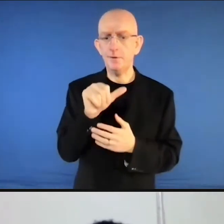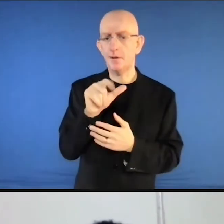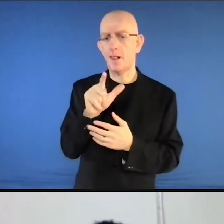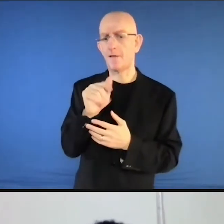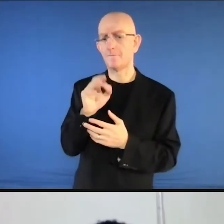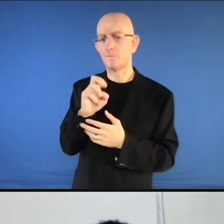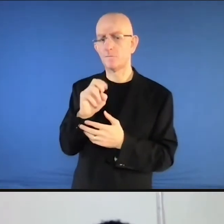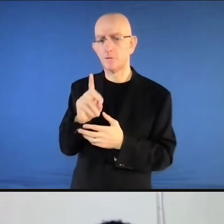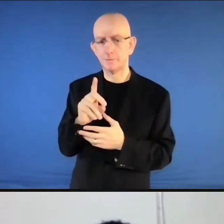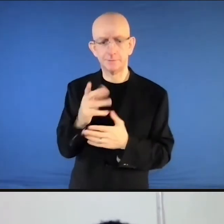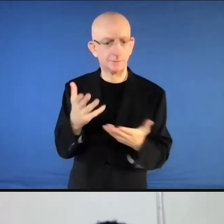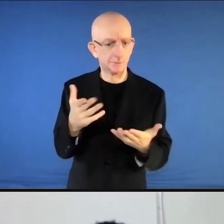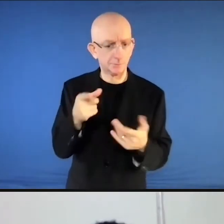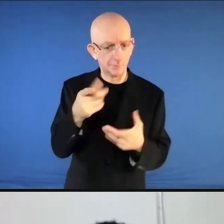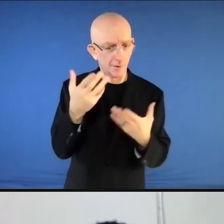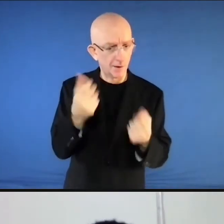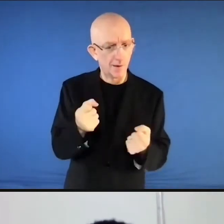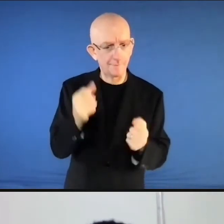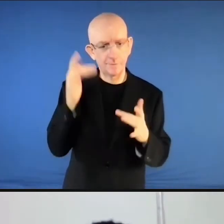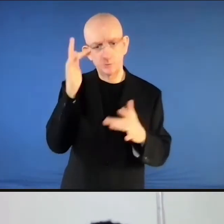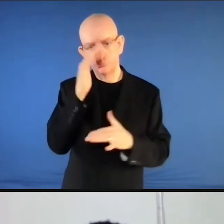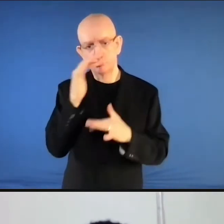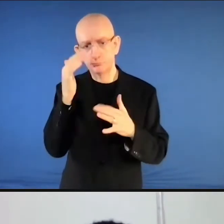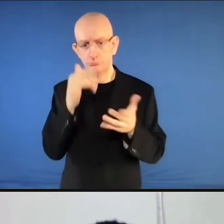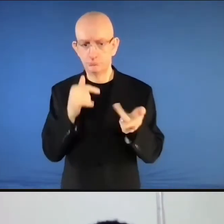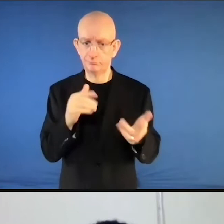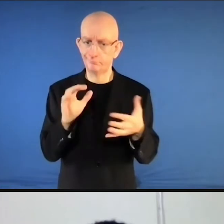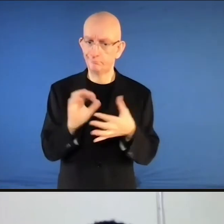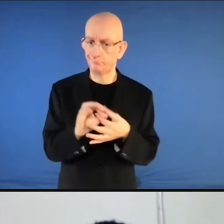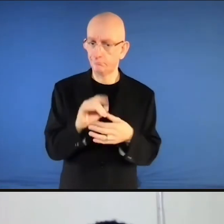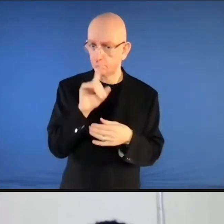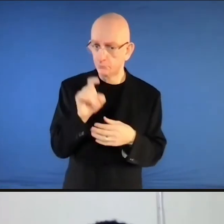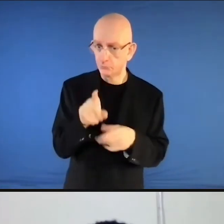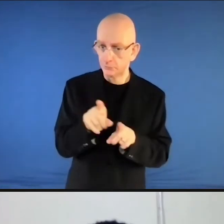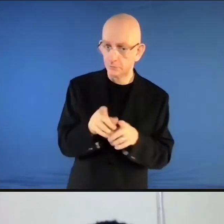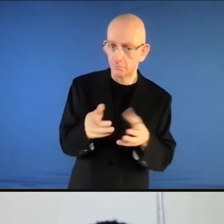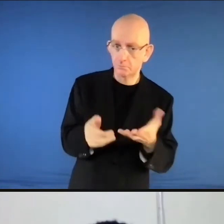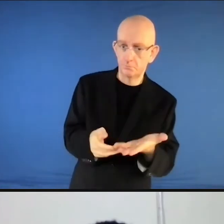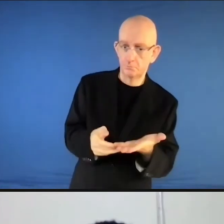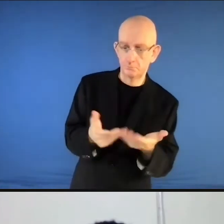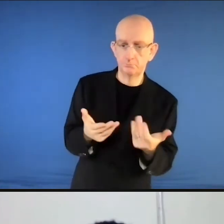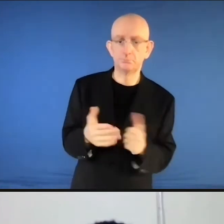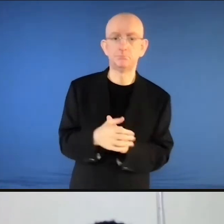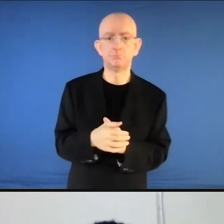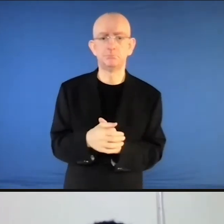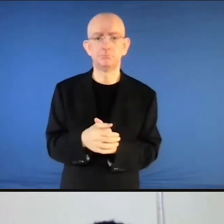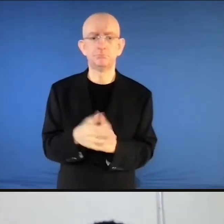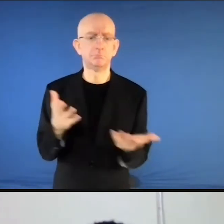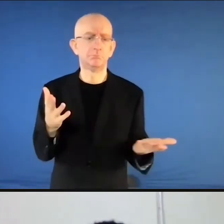Of course. That's a great point that Abulon made about